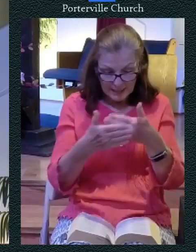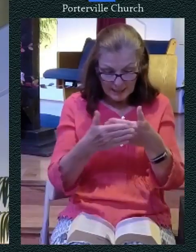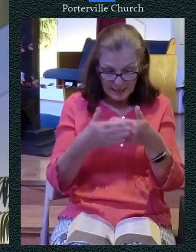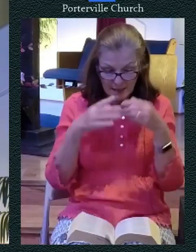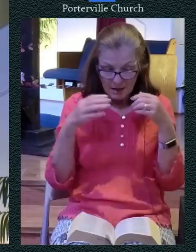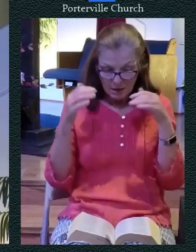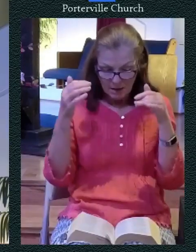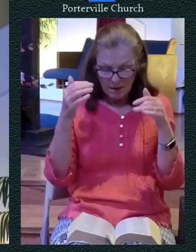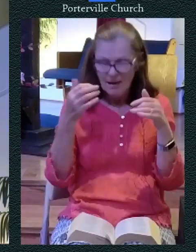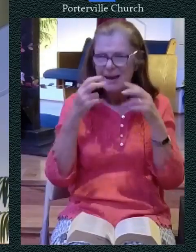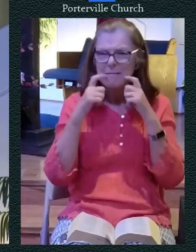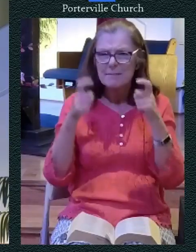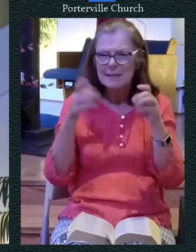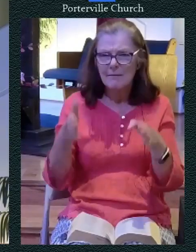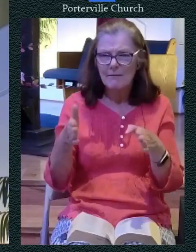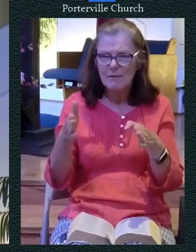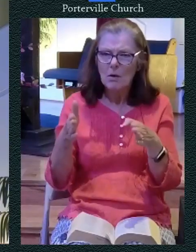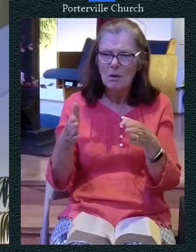my presence.